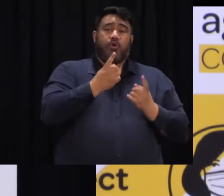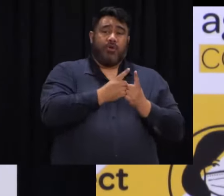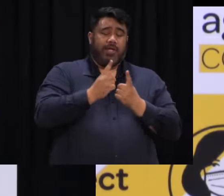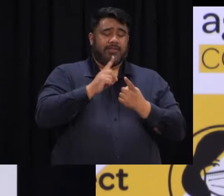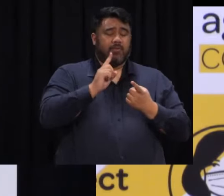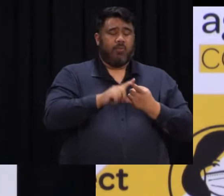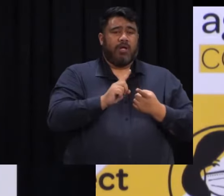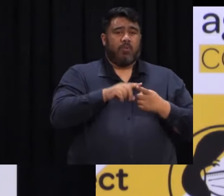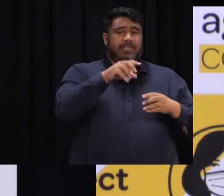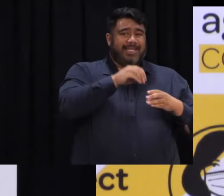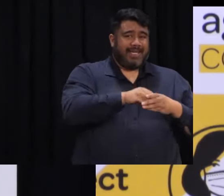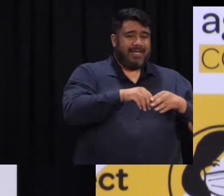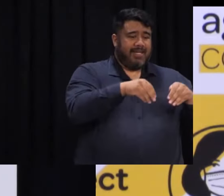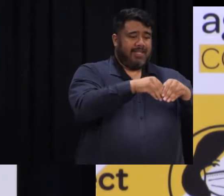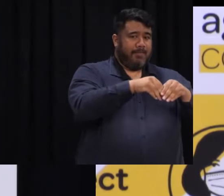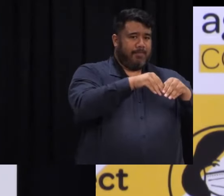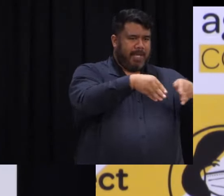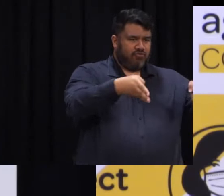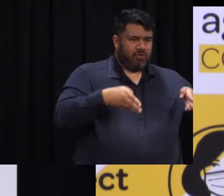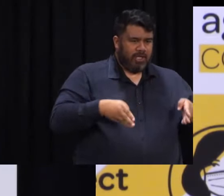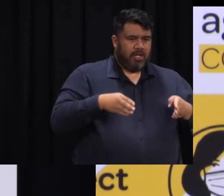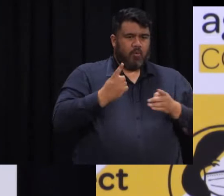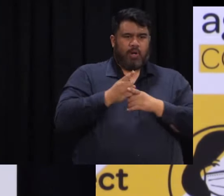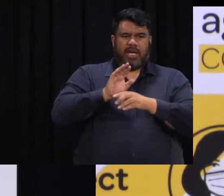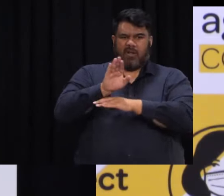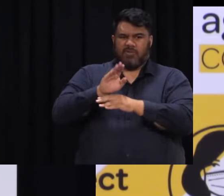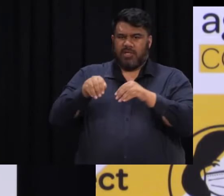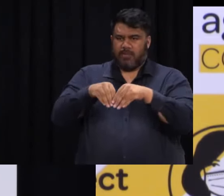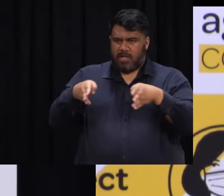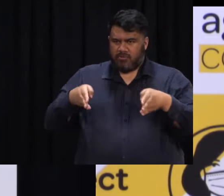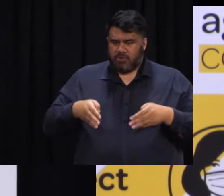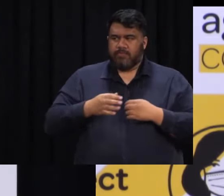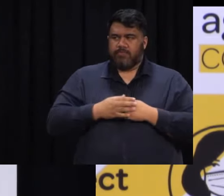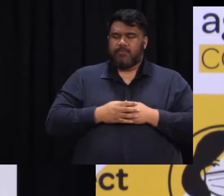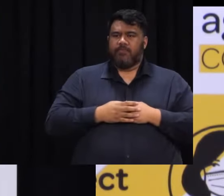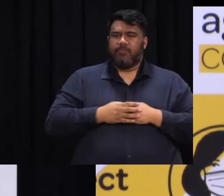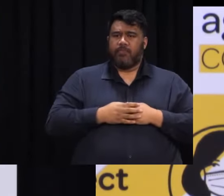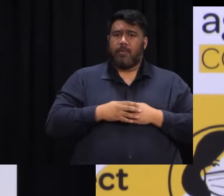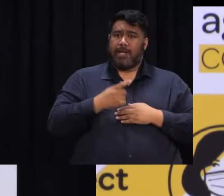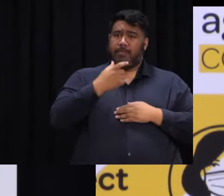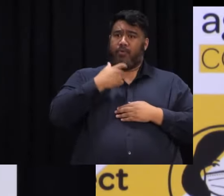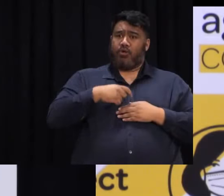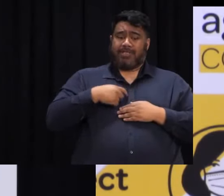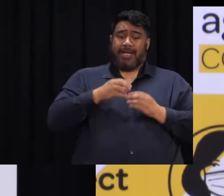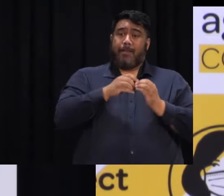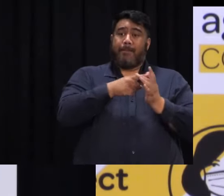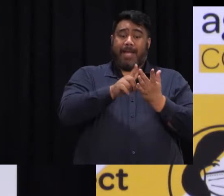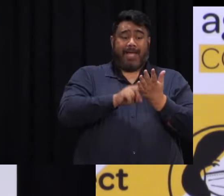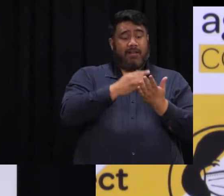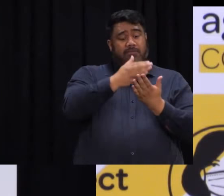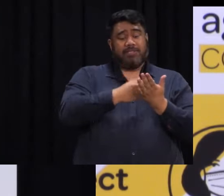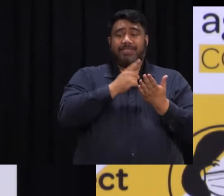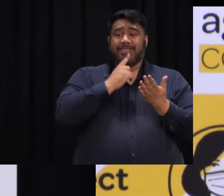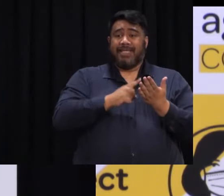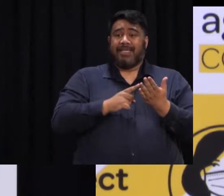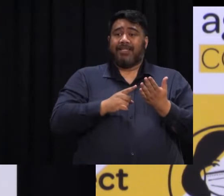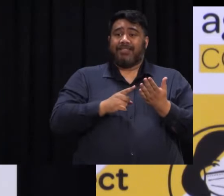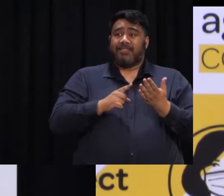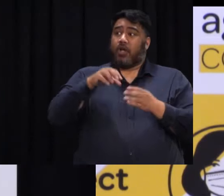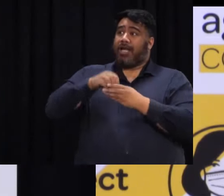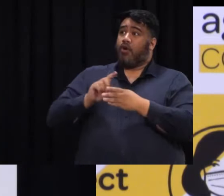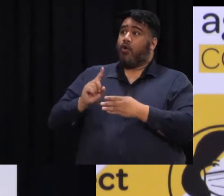outside the boundary. The important point being, however, it would not have been against the rules for someone to be bailed to an address outside level 4. What's critical